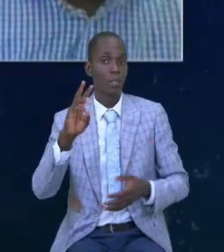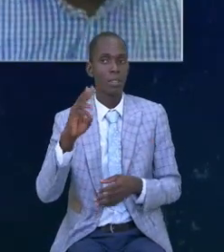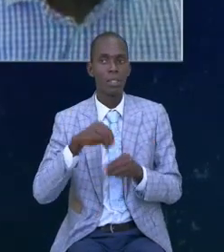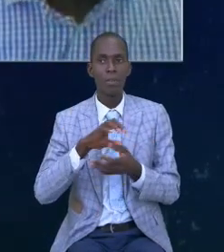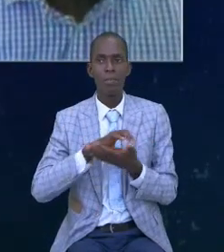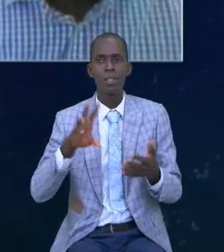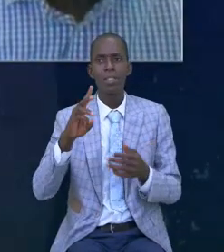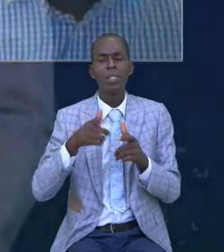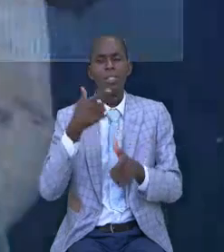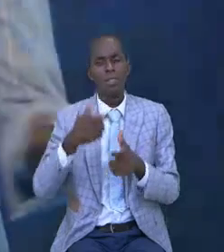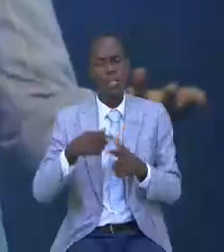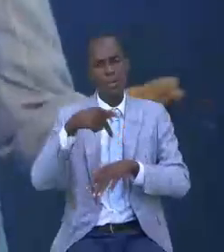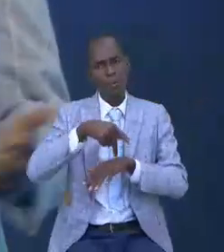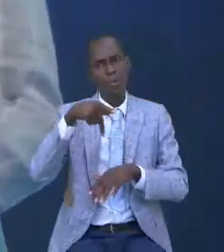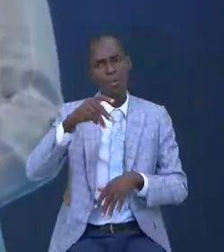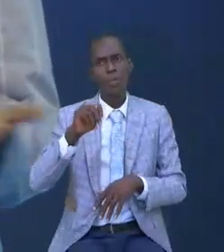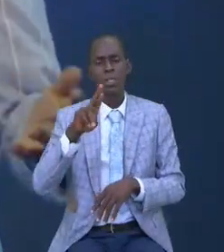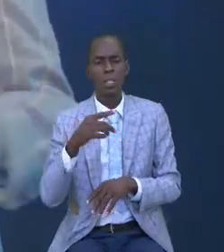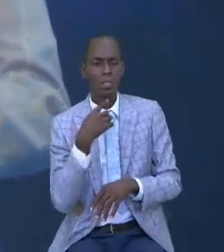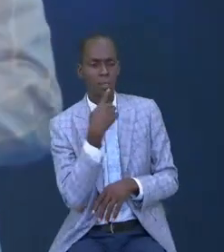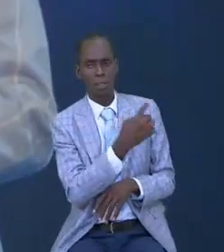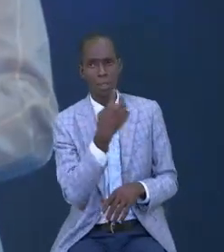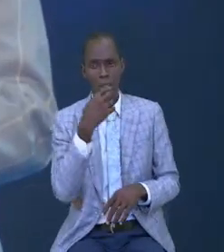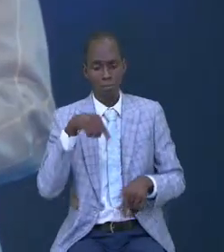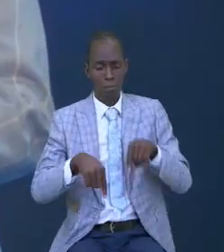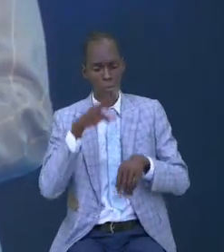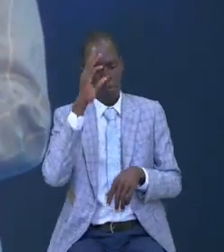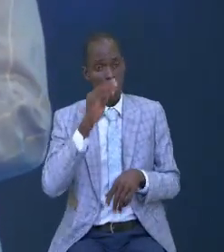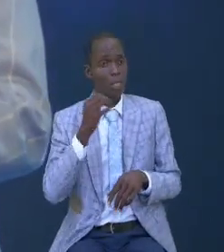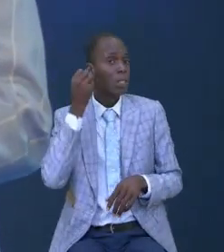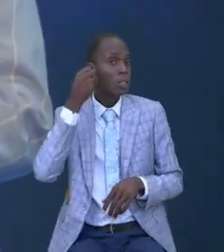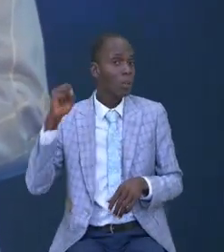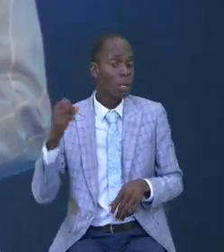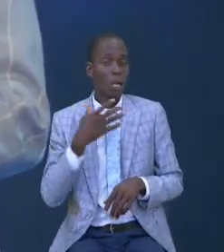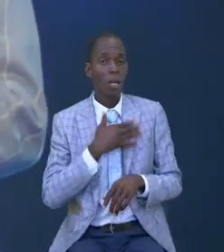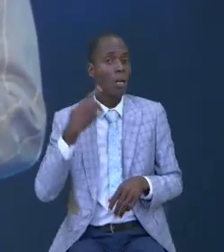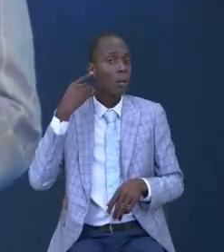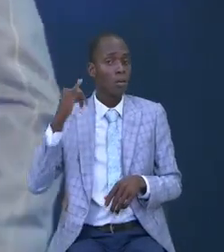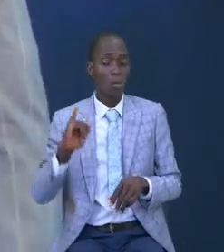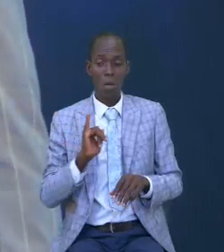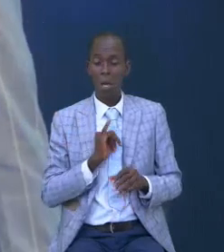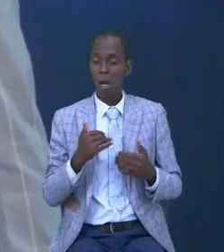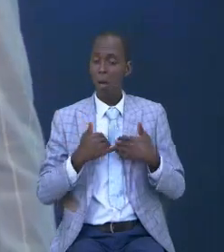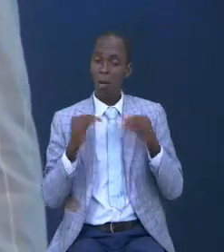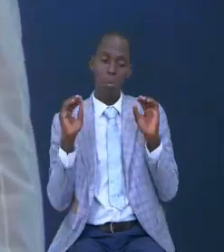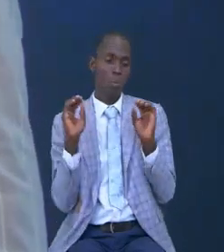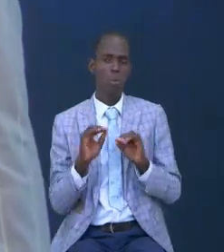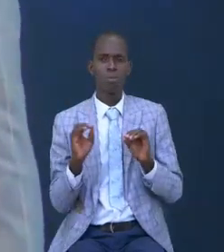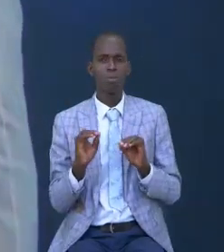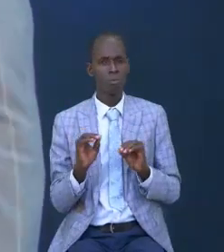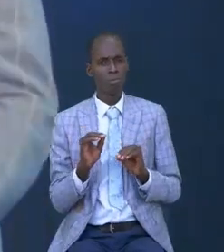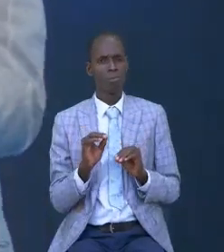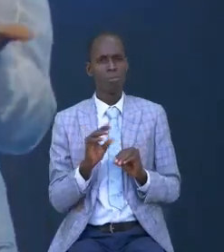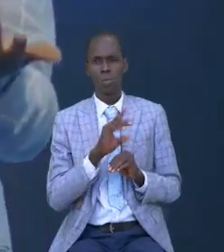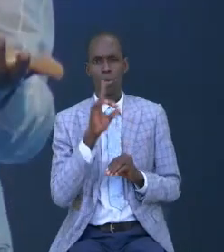then Peter said, silver and gold have I none. Nobody ever spoke like that to